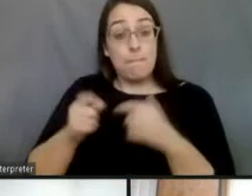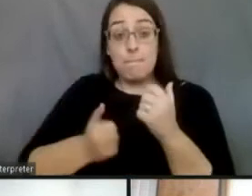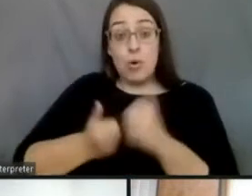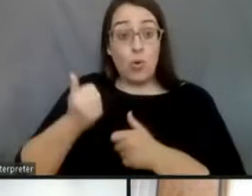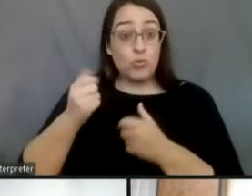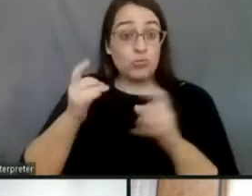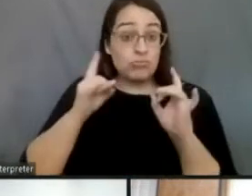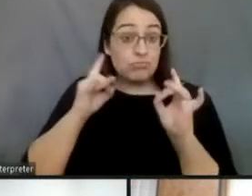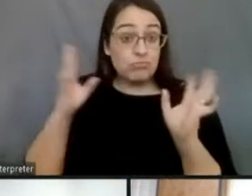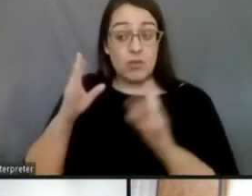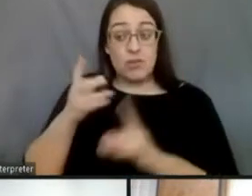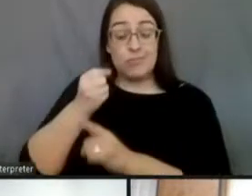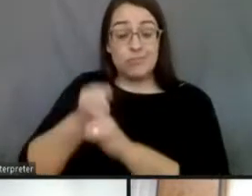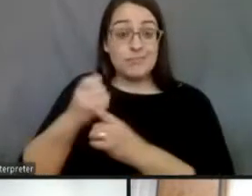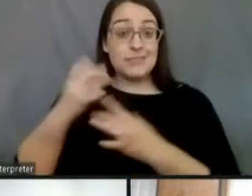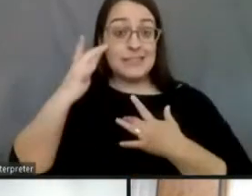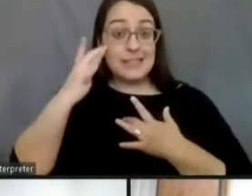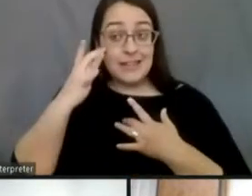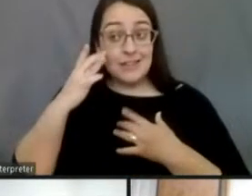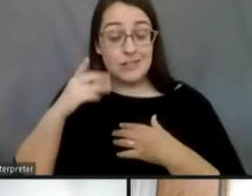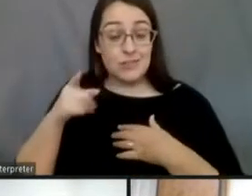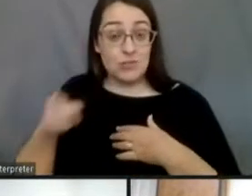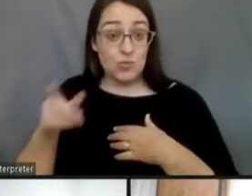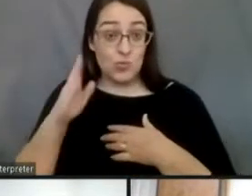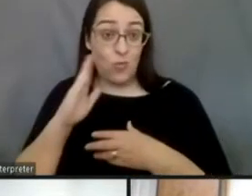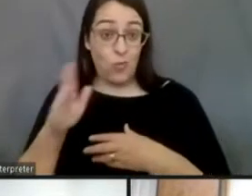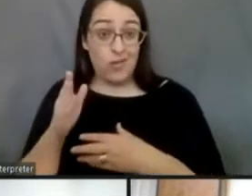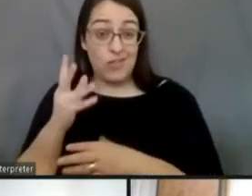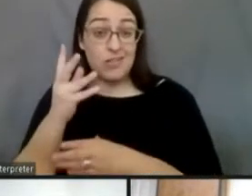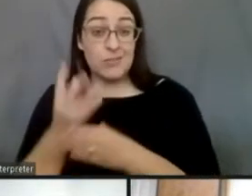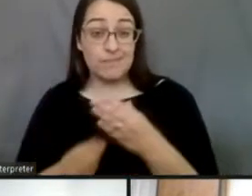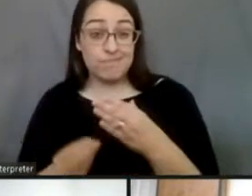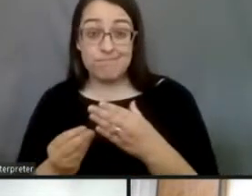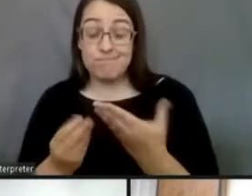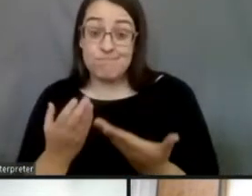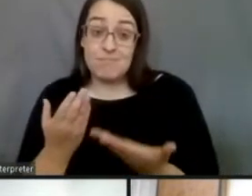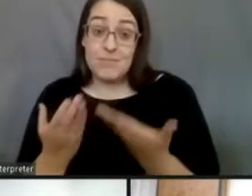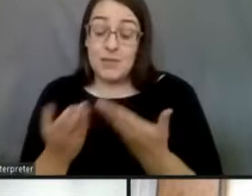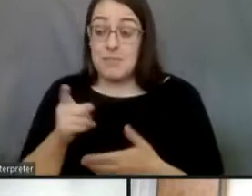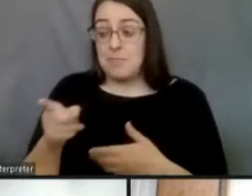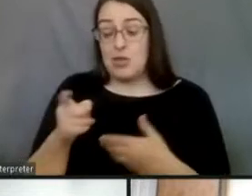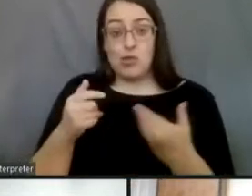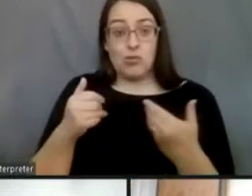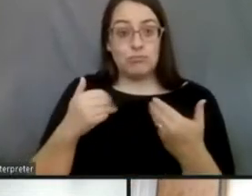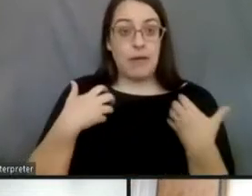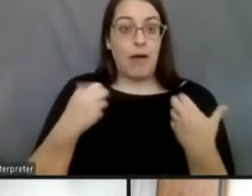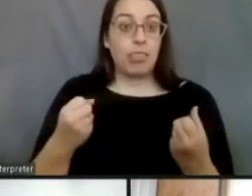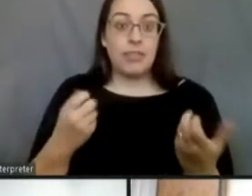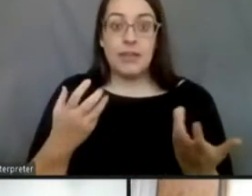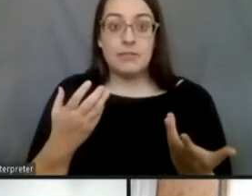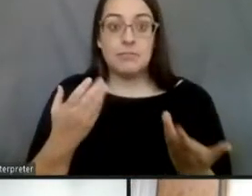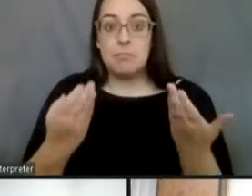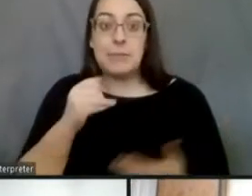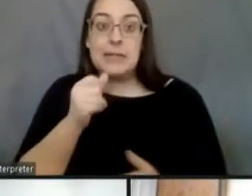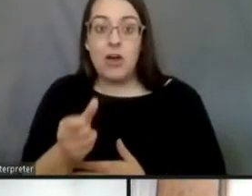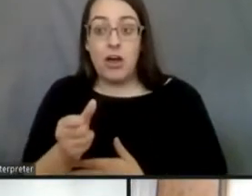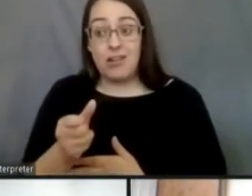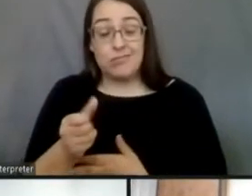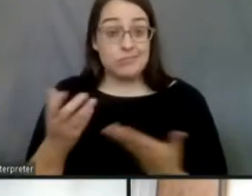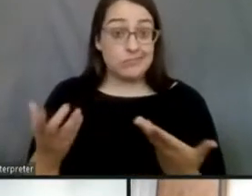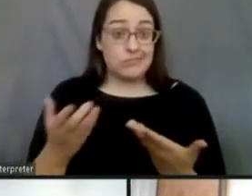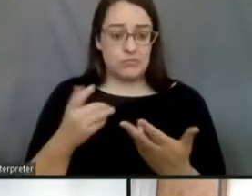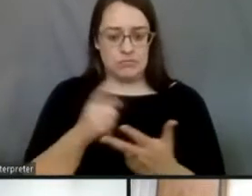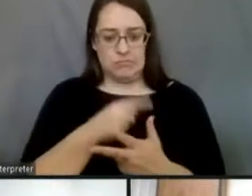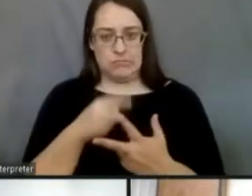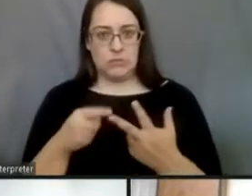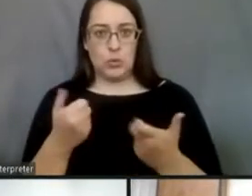that gets infected and succumbs to disease, whether or not you have an immunocompromised state or not? So I really think it's critical